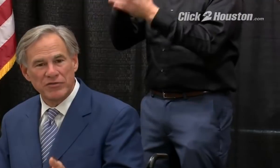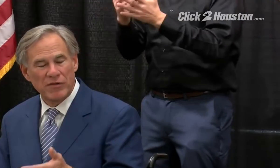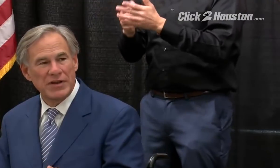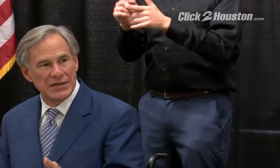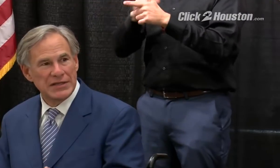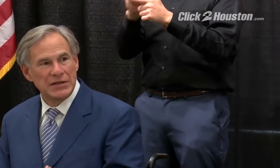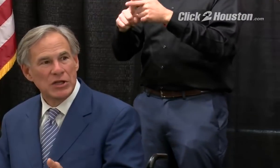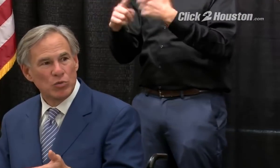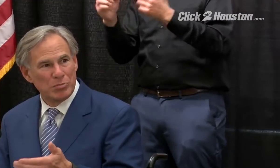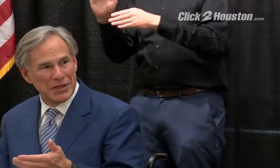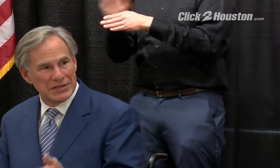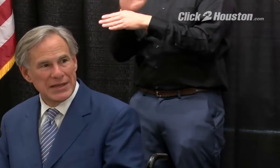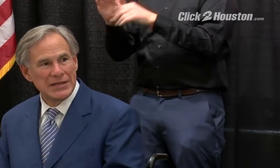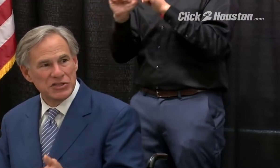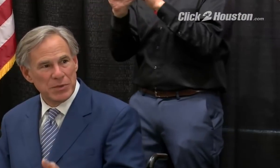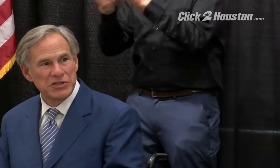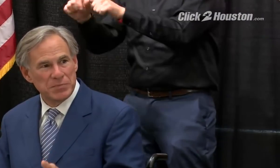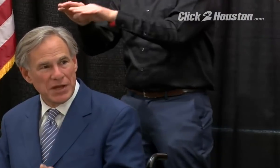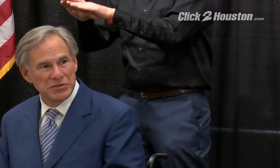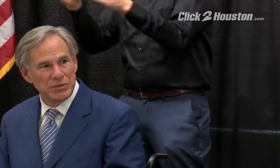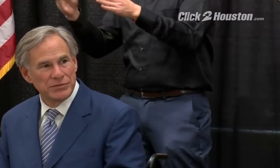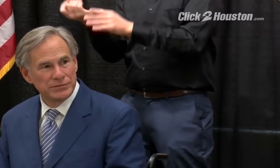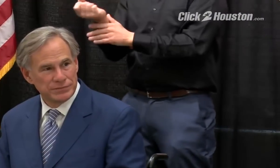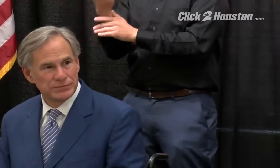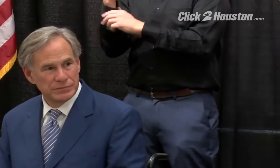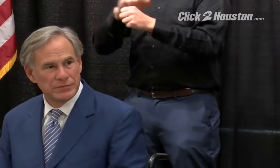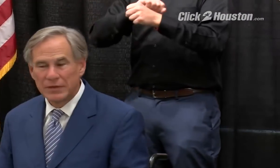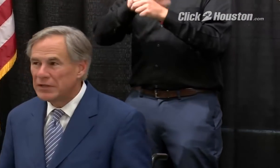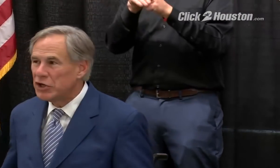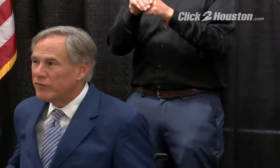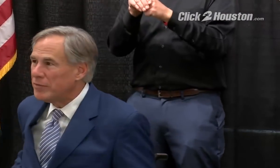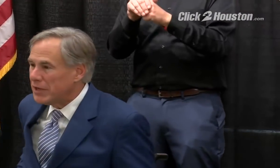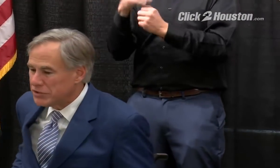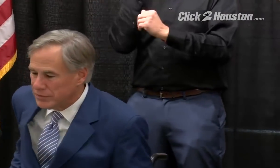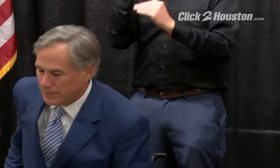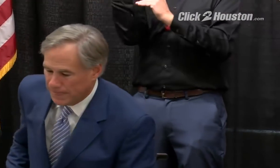spread of COVID-19 will be contained as much as possible. Thank you all very much.